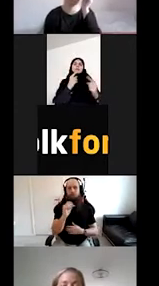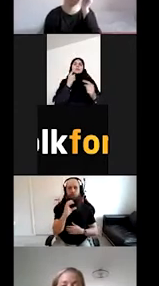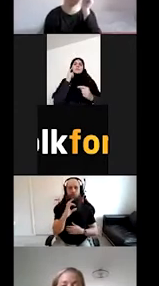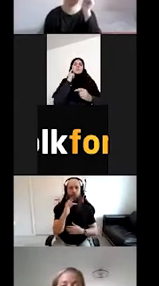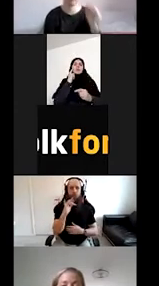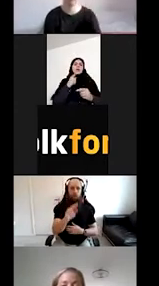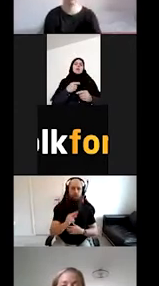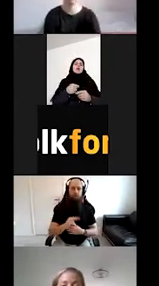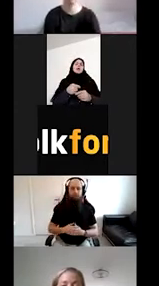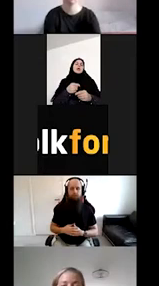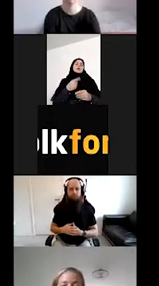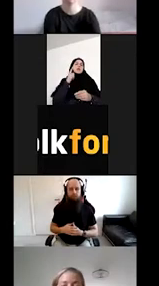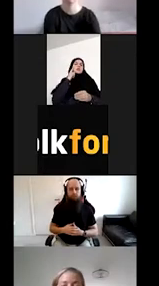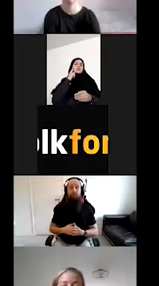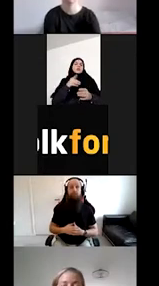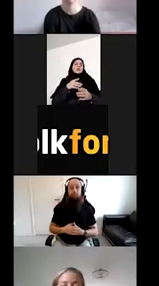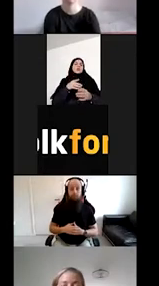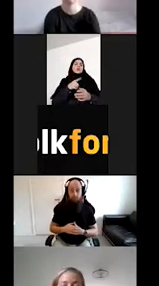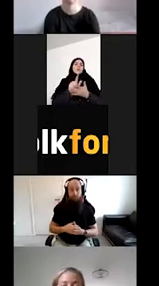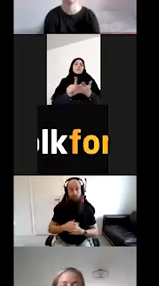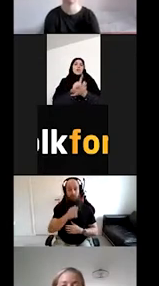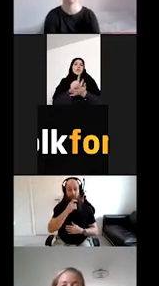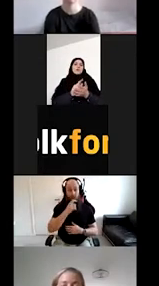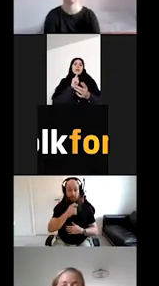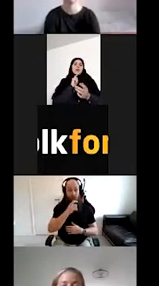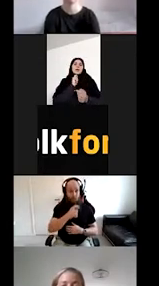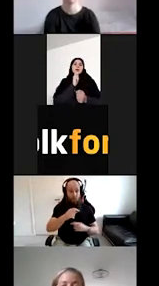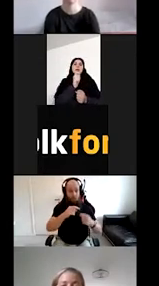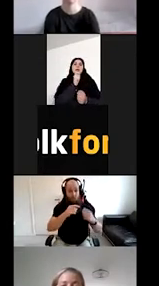and the analysis of the evaluation of the